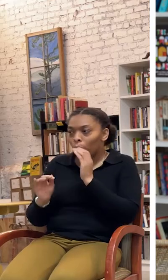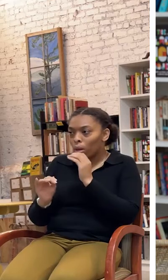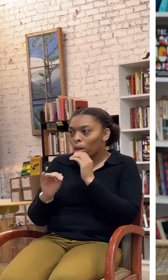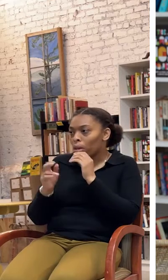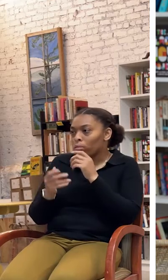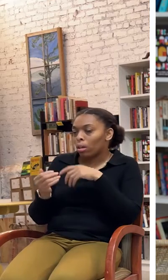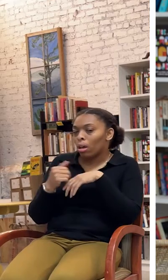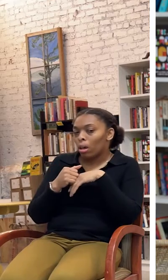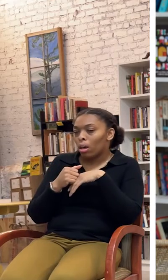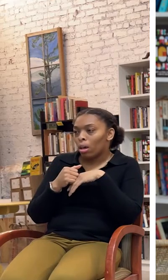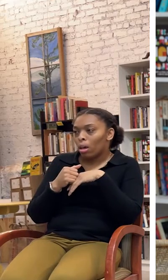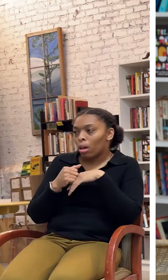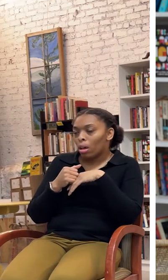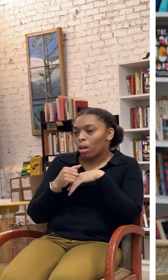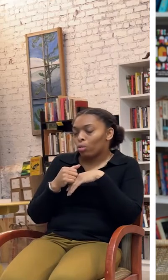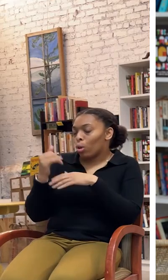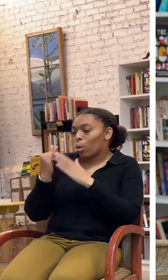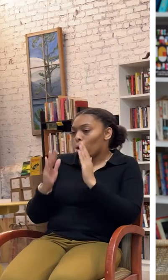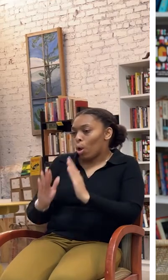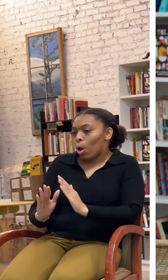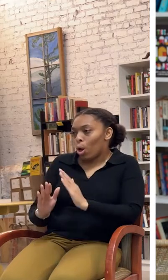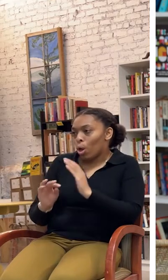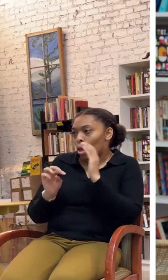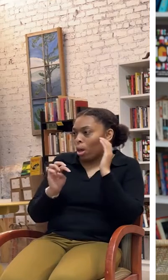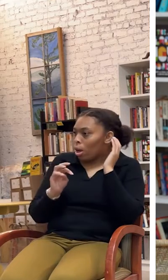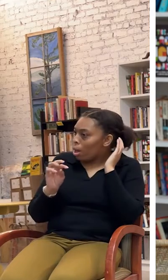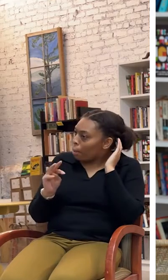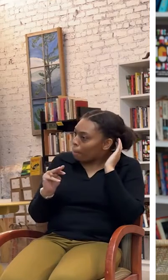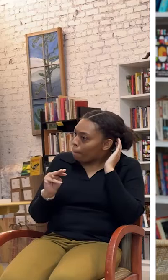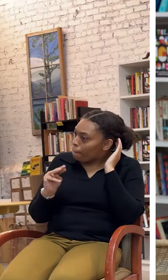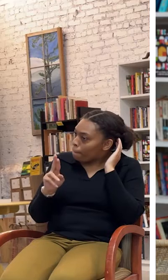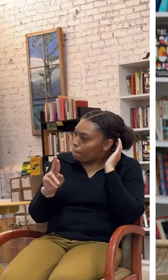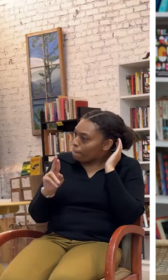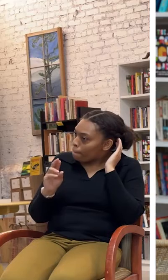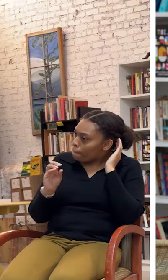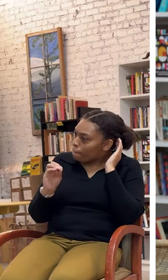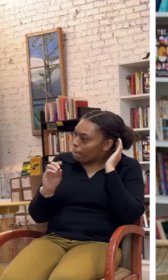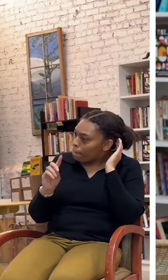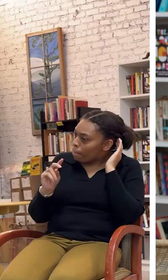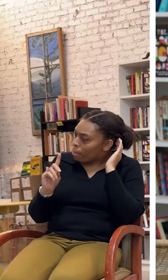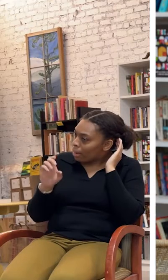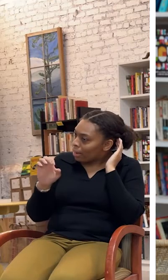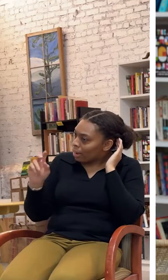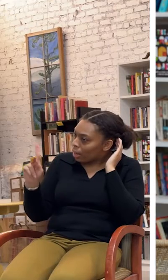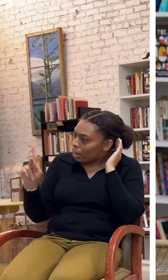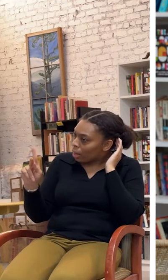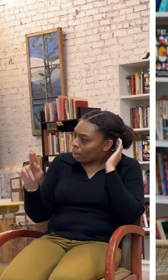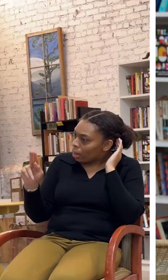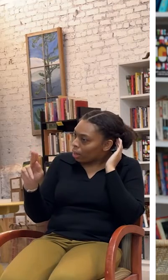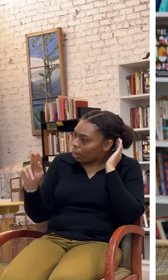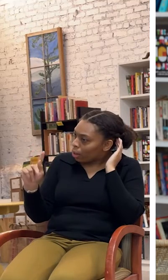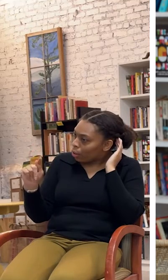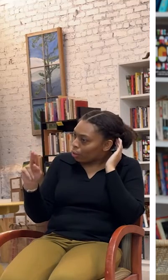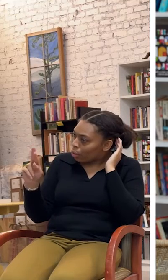Yeah, that was an artist Mwende from high school that when literally the first month of the Black Joy Project,